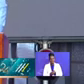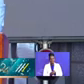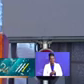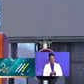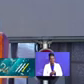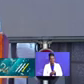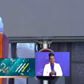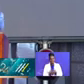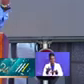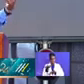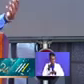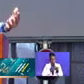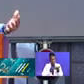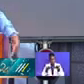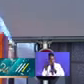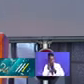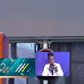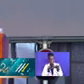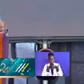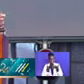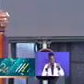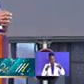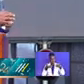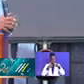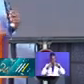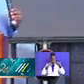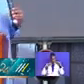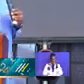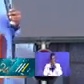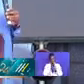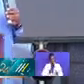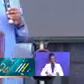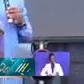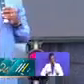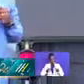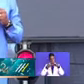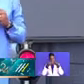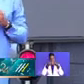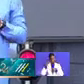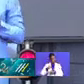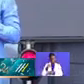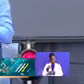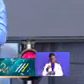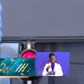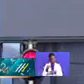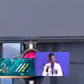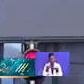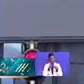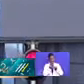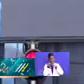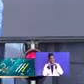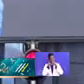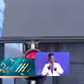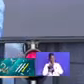uh the the the conversation or the word that the Lord have given to me concerning the nation of